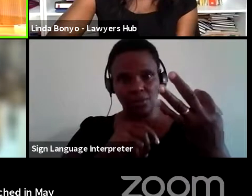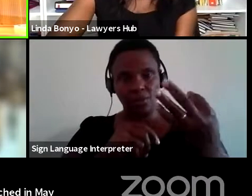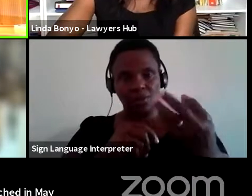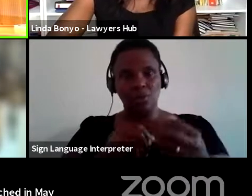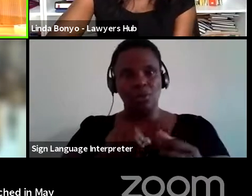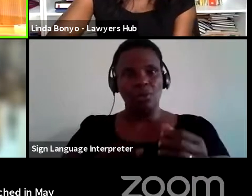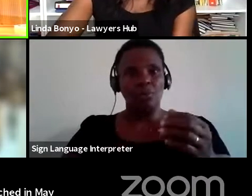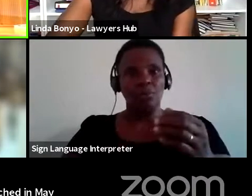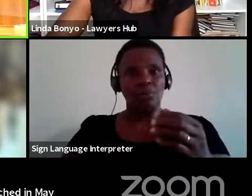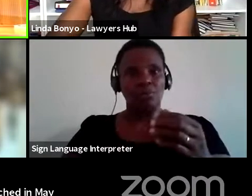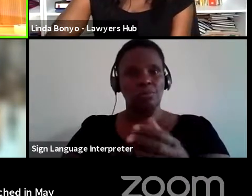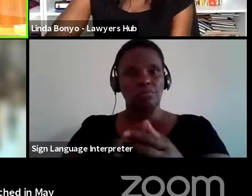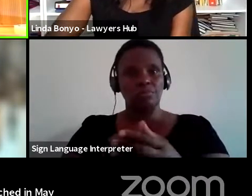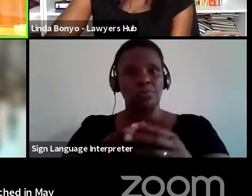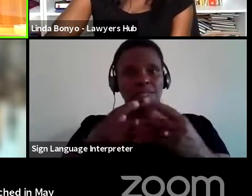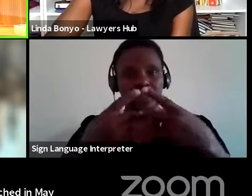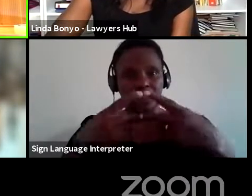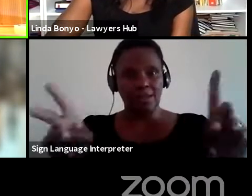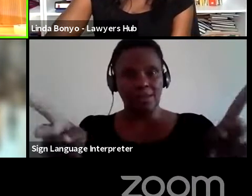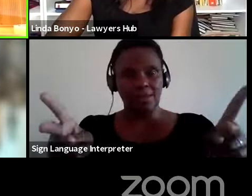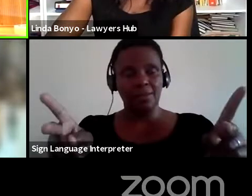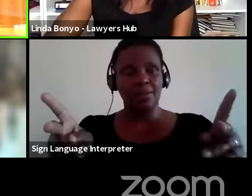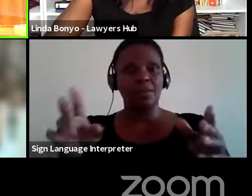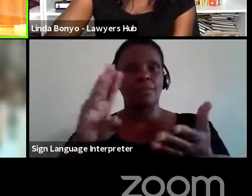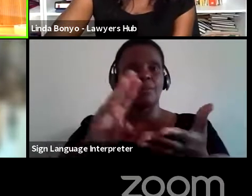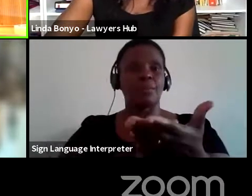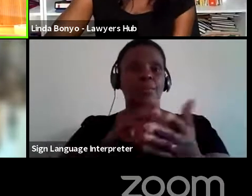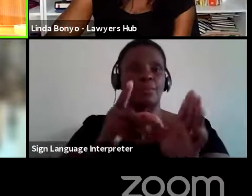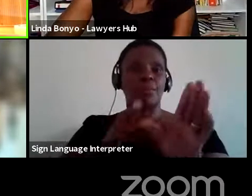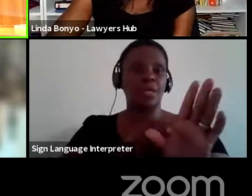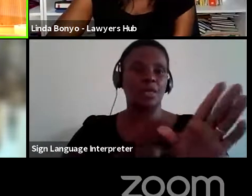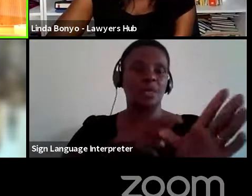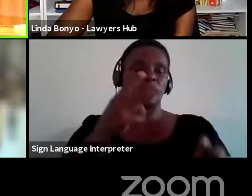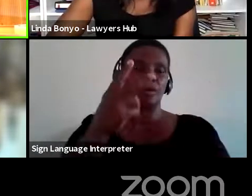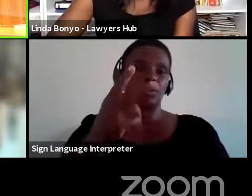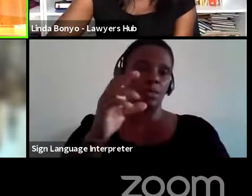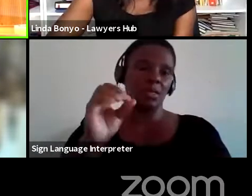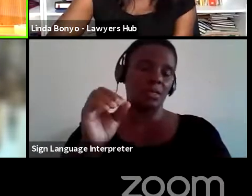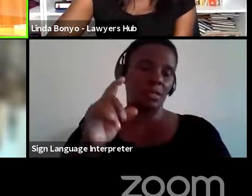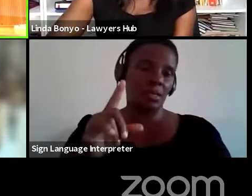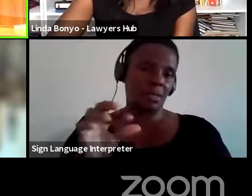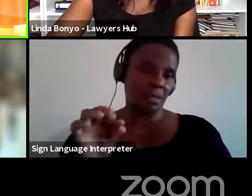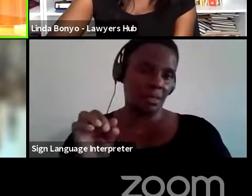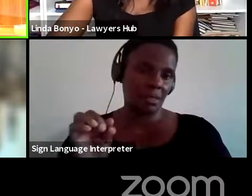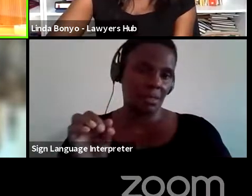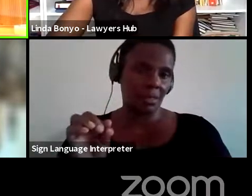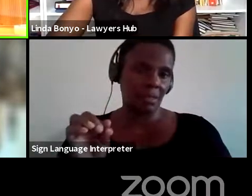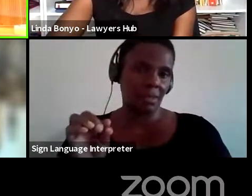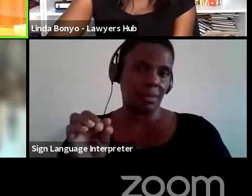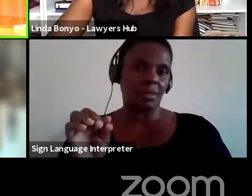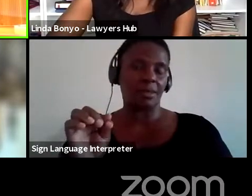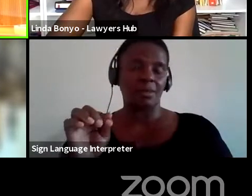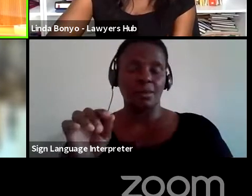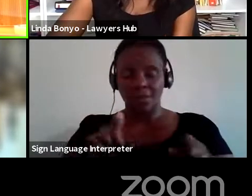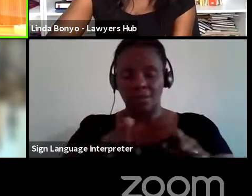2018. And as we got to 2020, and again, part of because this was